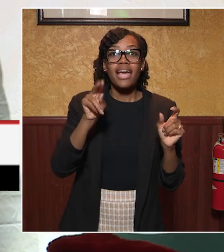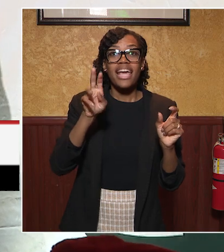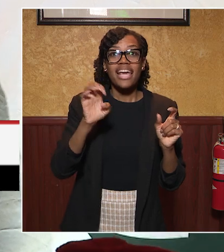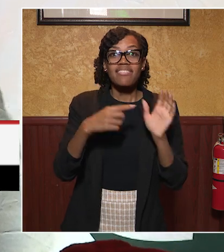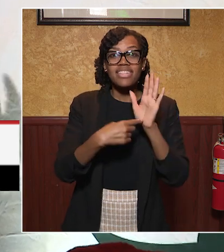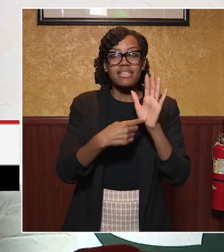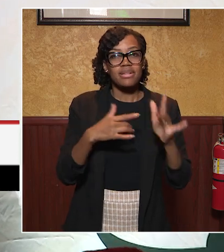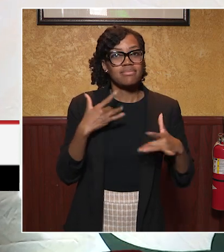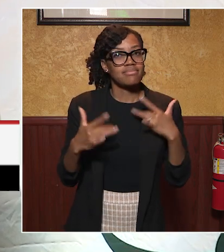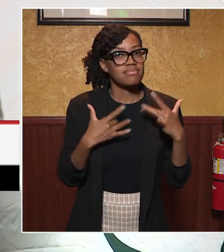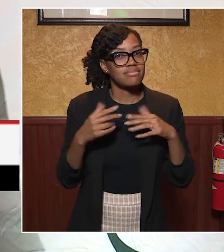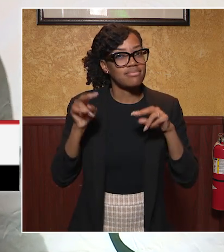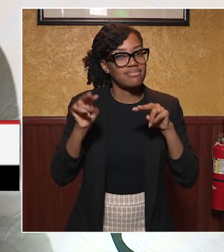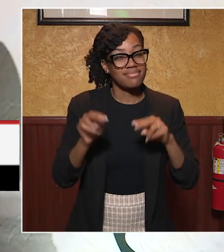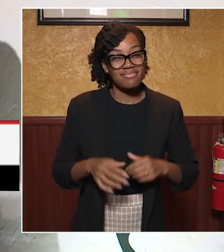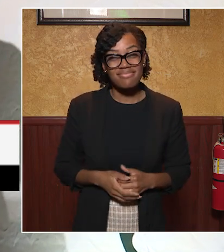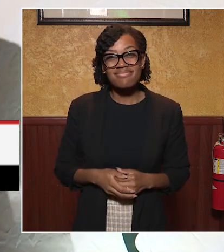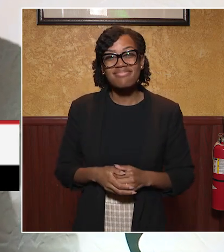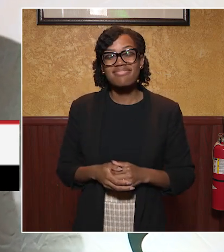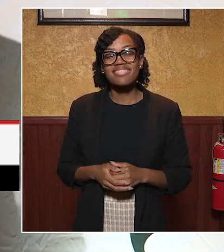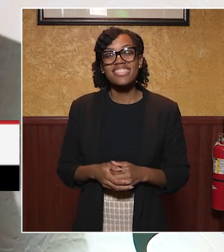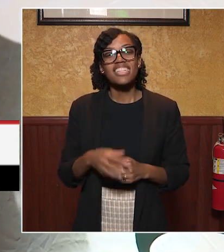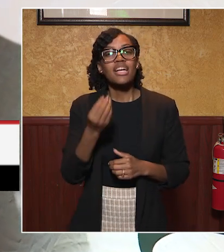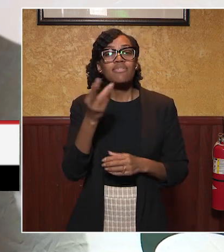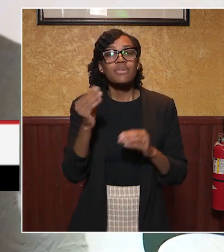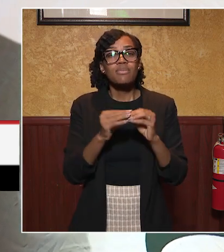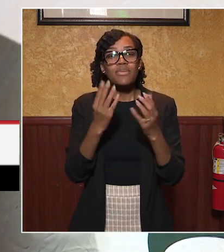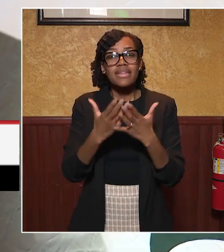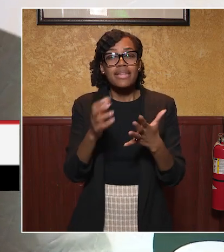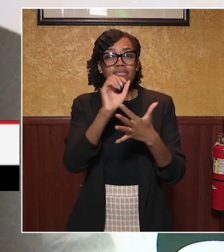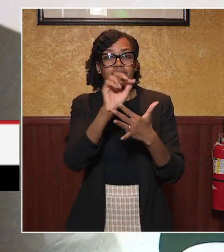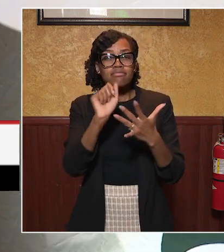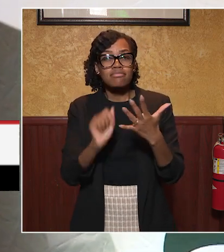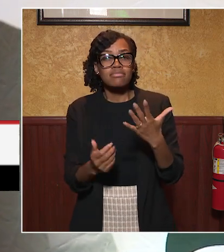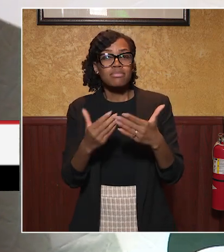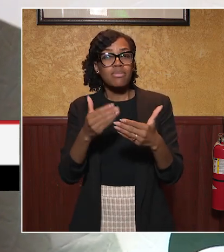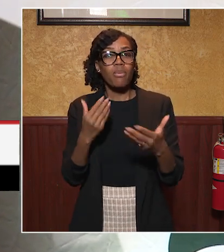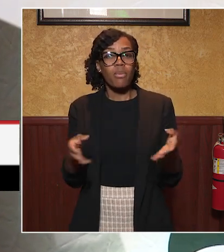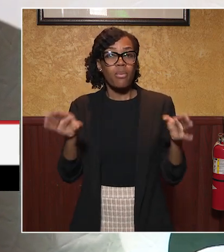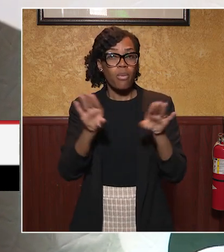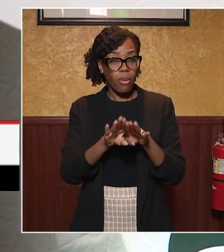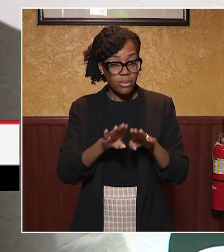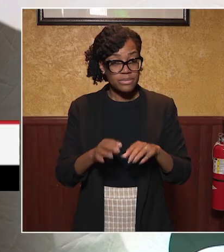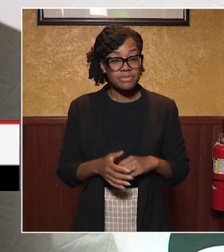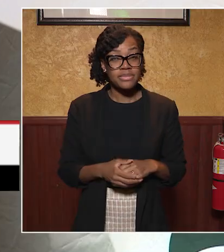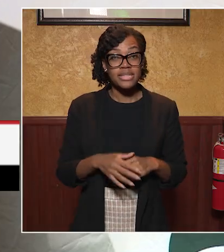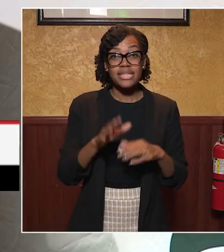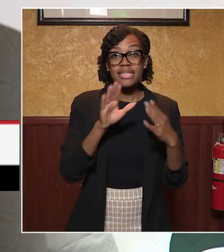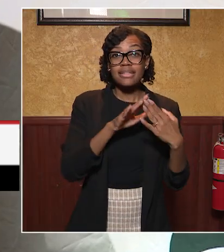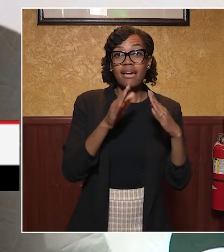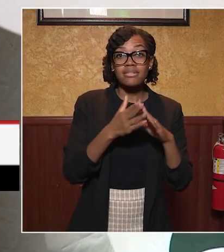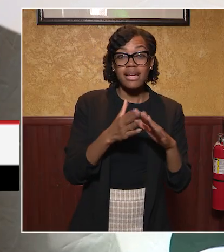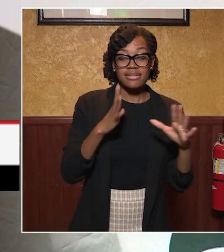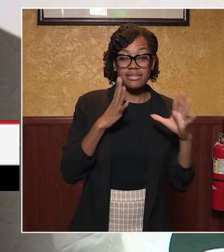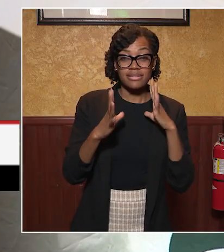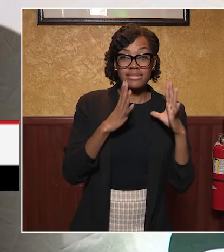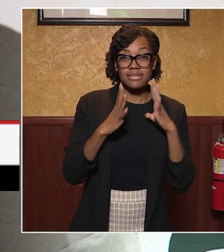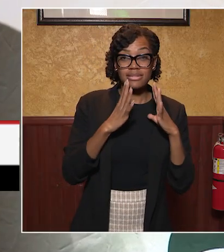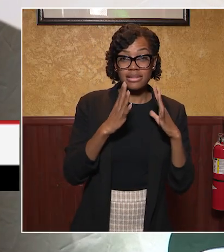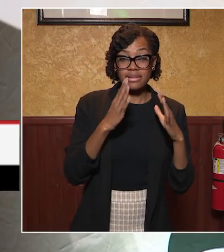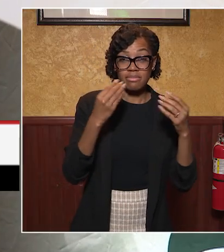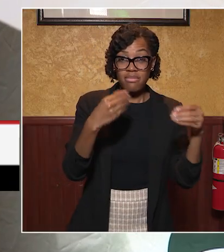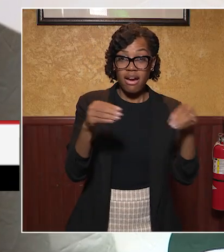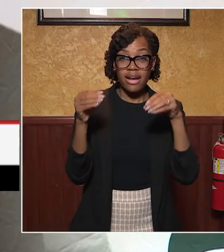make sure you know about a few more fun, amazing happenings before we close. The Downtown DC Holiday Market is the anchor of all of the fun that you